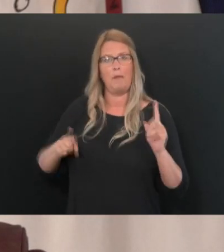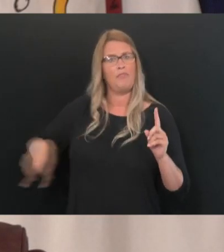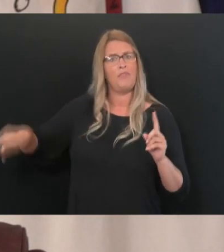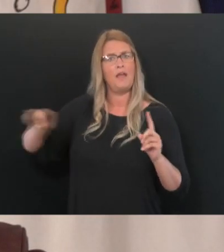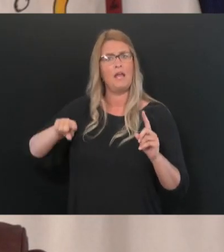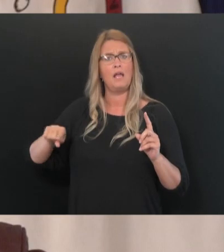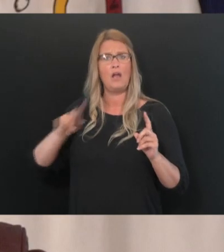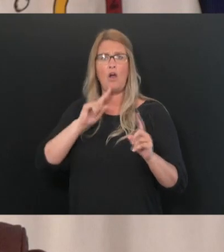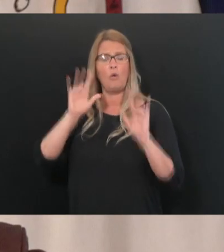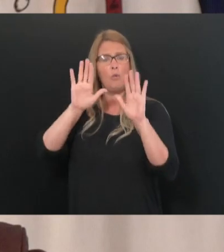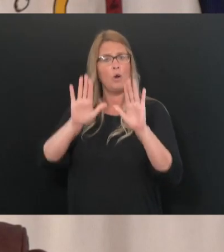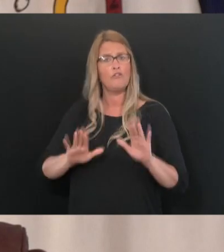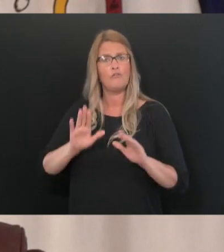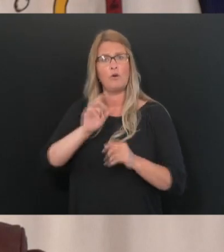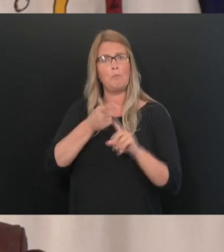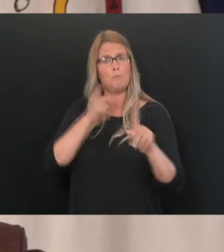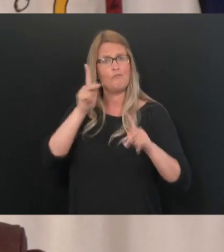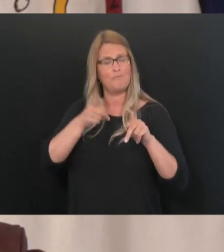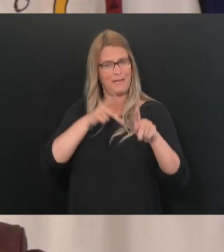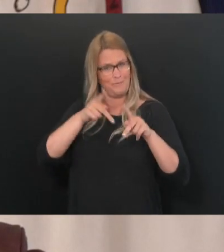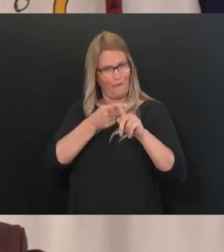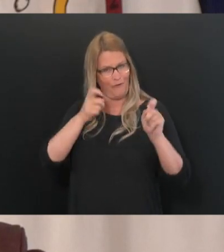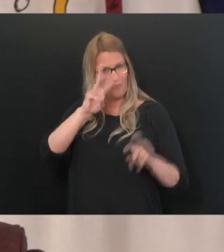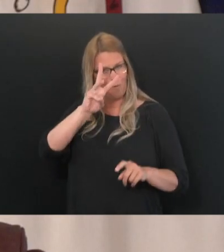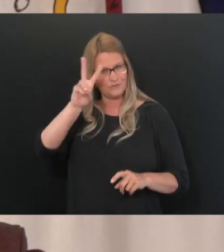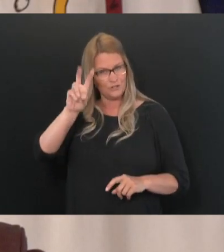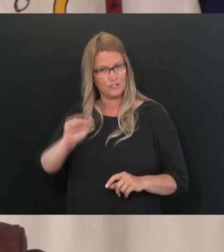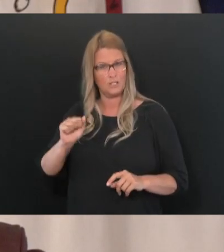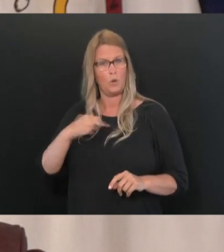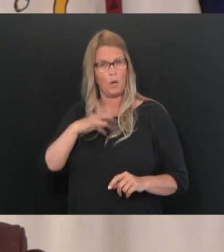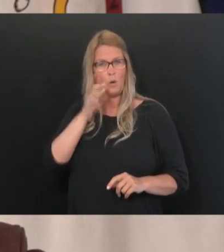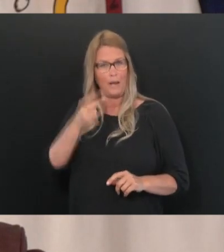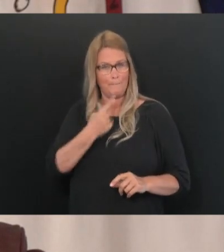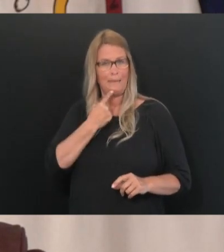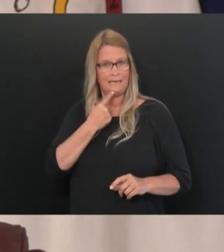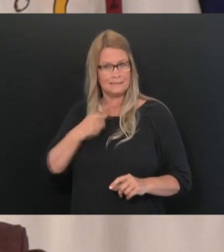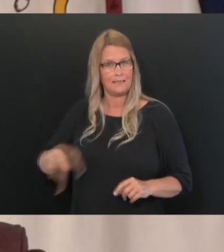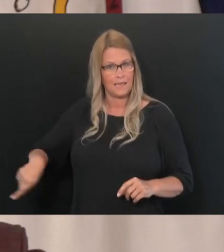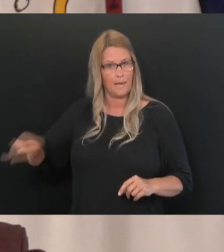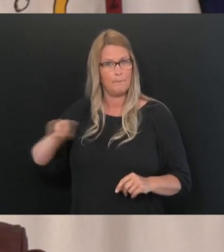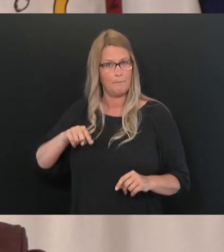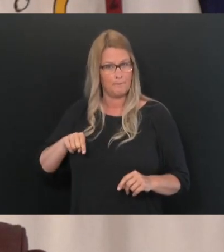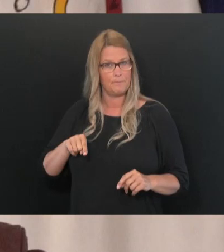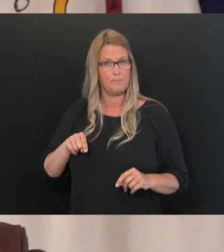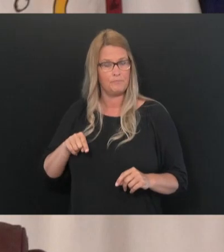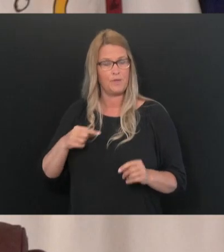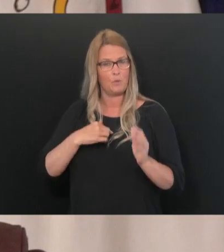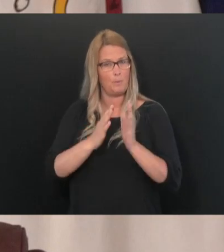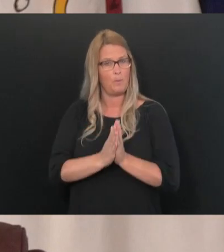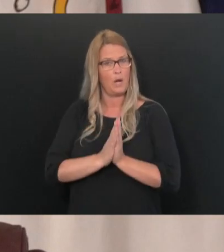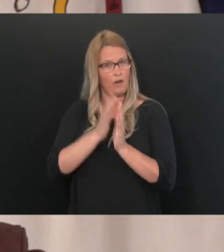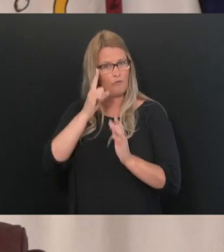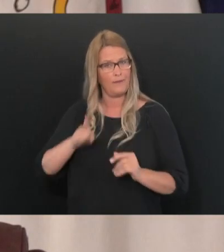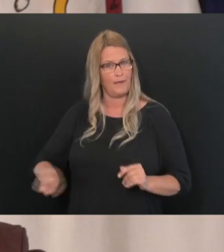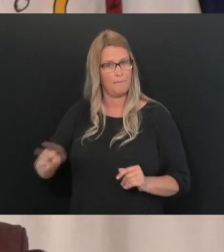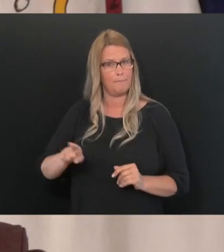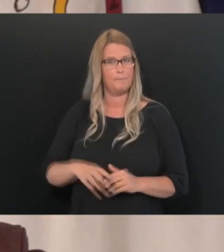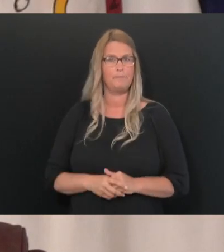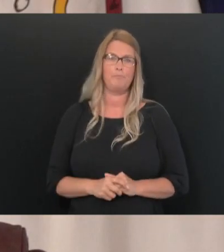West Virginians, and we miss them, and let's just all pray for their families and all their loved ones.